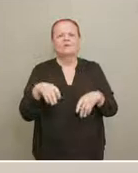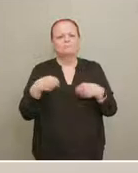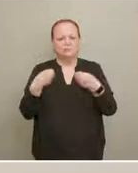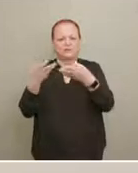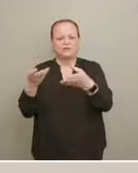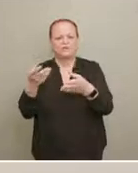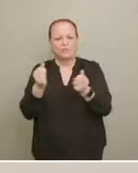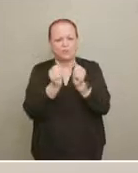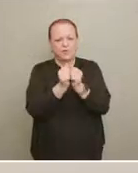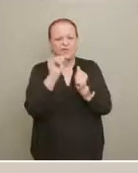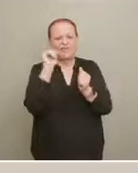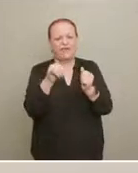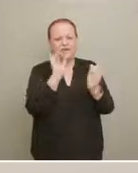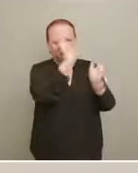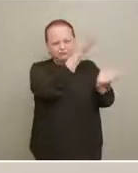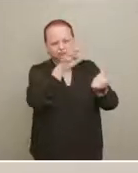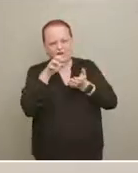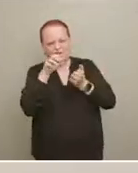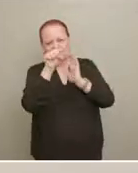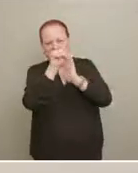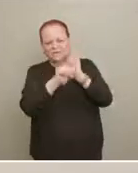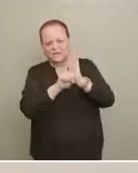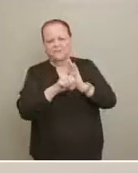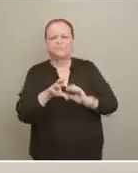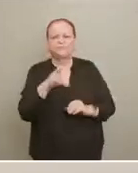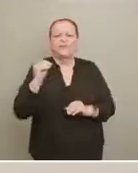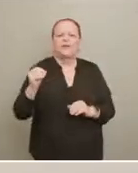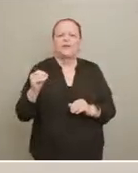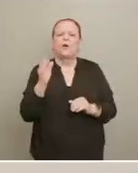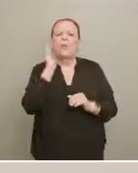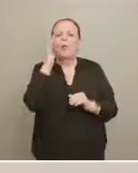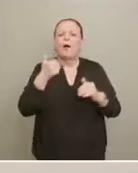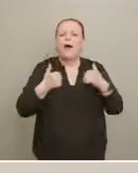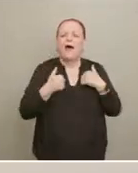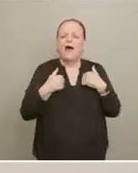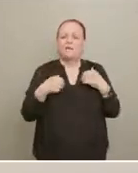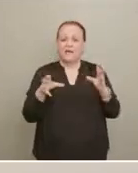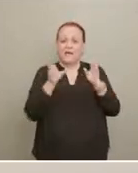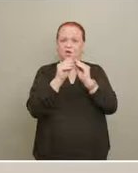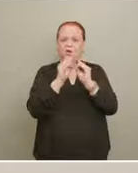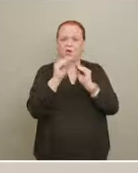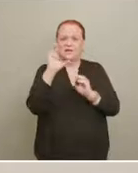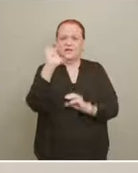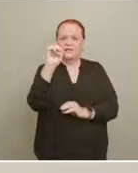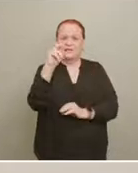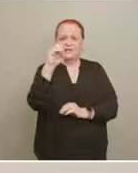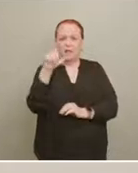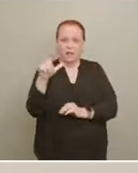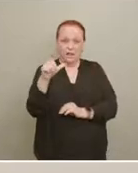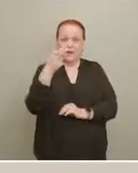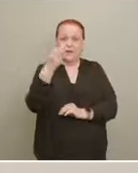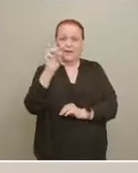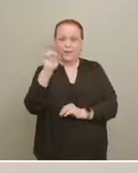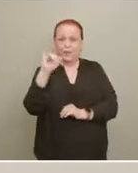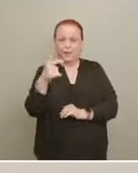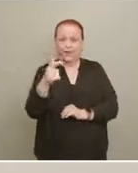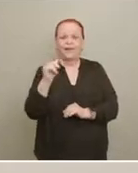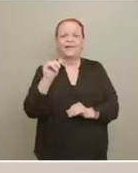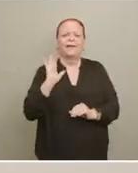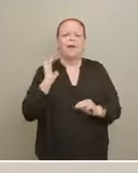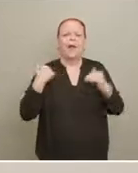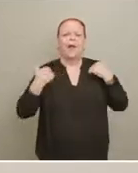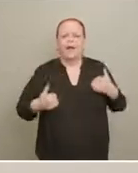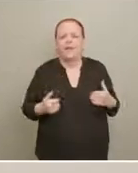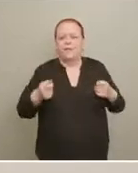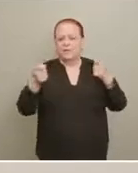this week, the chairman will be joining me in a fentanyl hearing. We will be hosting a fentanyl hearing at our Hall of